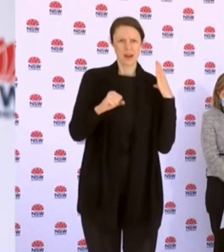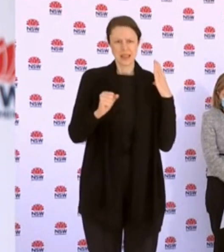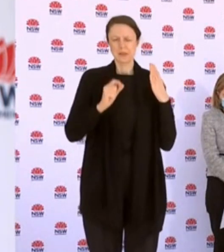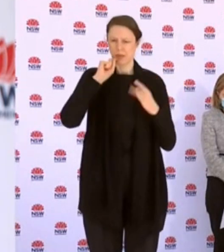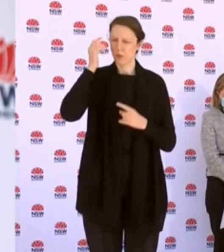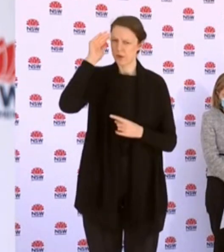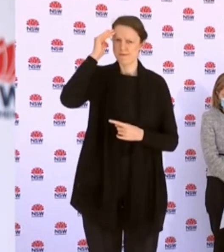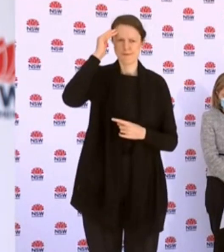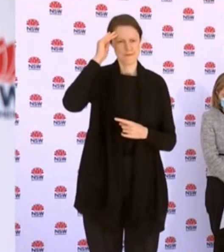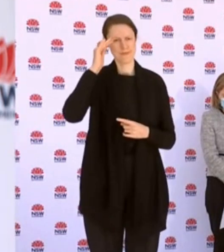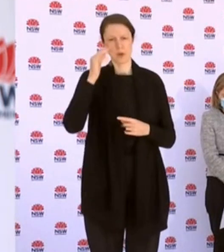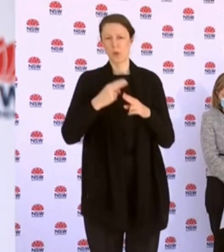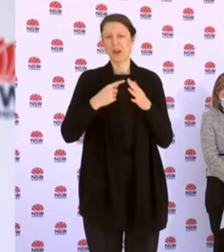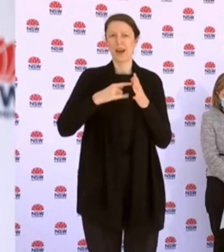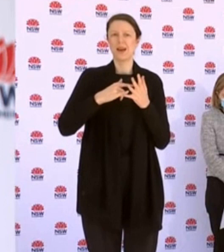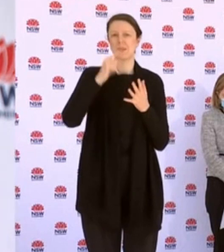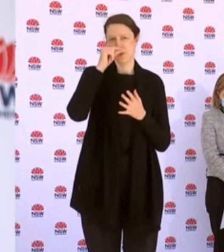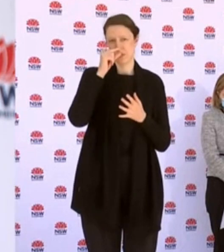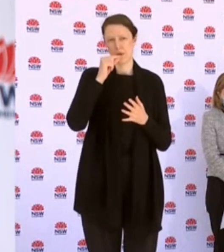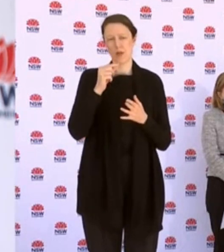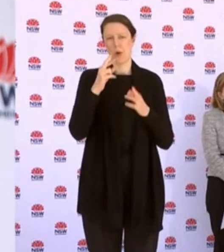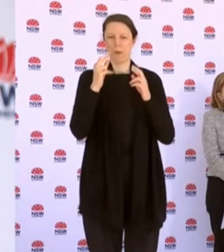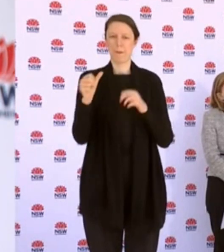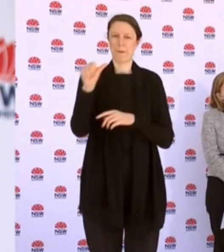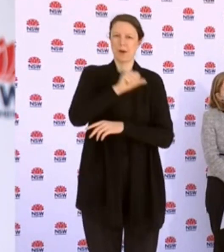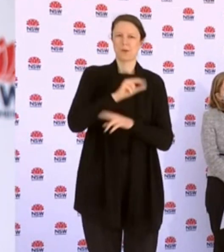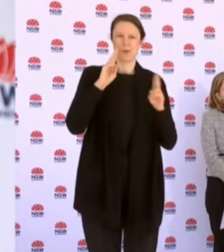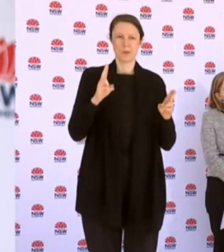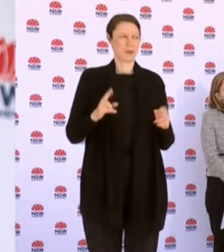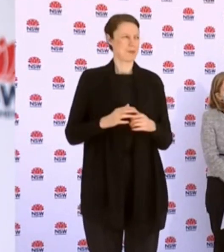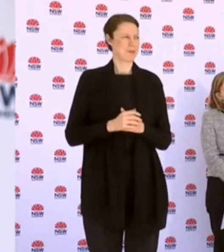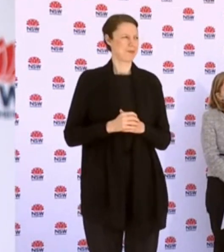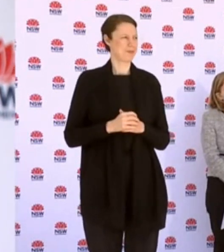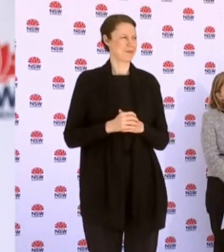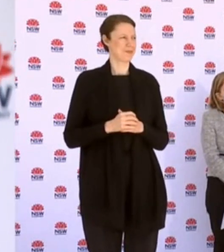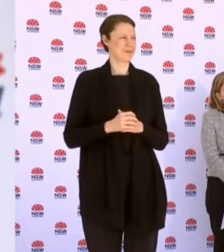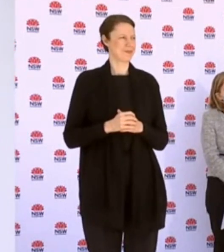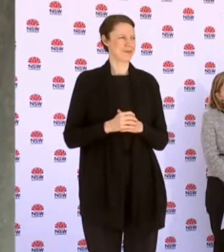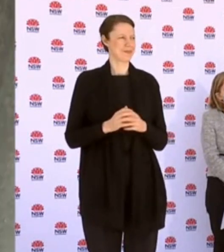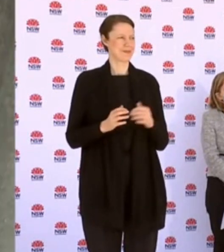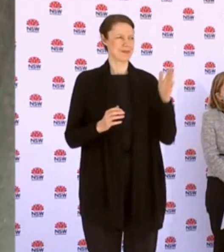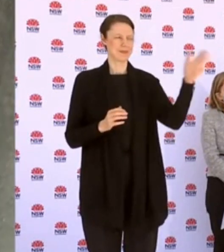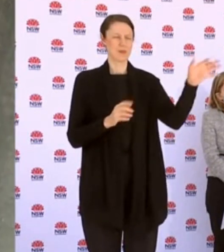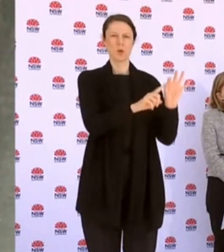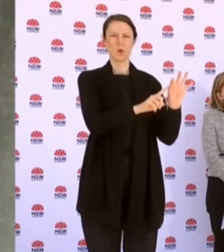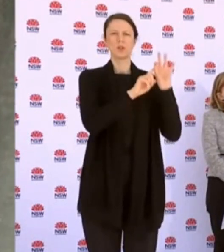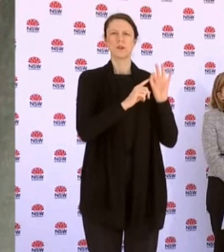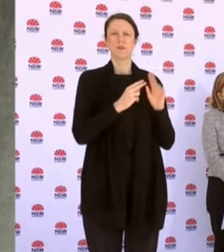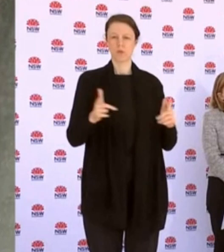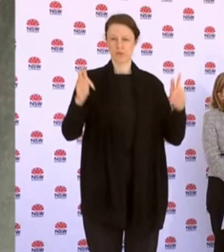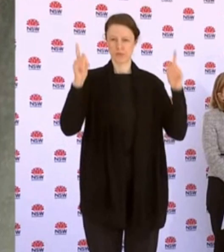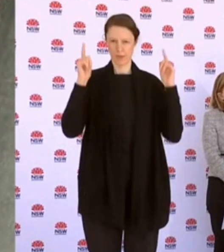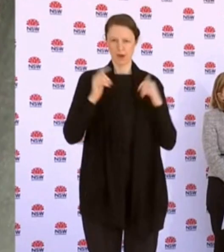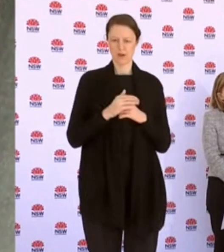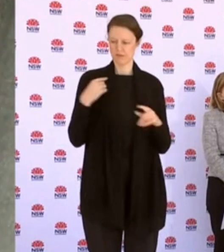through that as quickly as they can, and we'll go back to where we are. Premier, you've locked us down for 3 weeks. You're now locking us down for